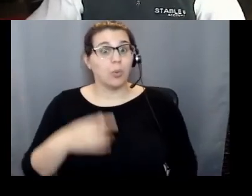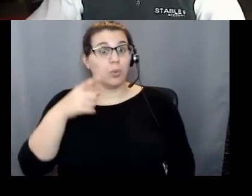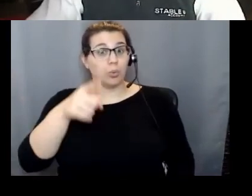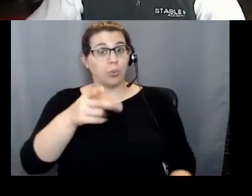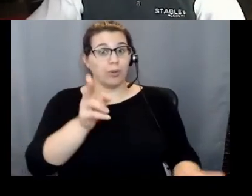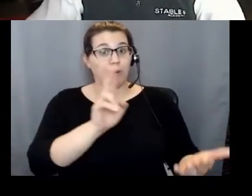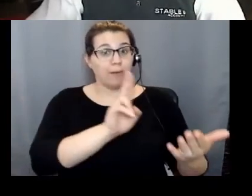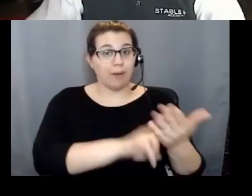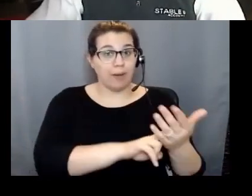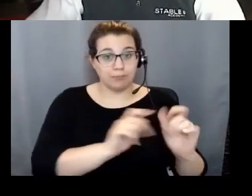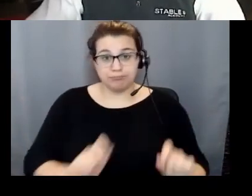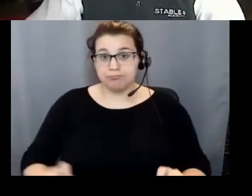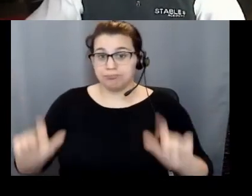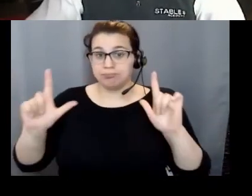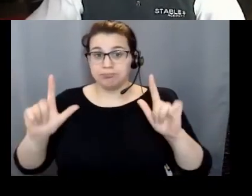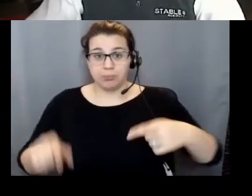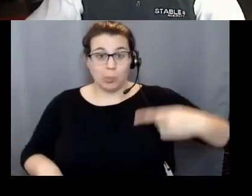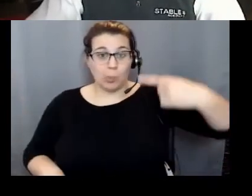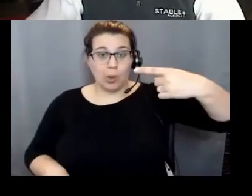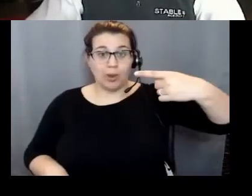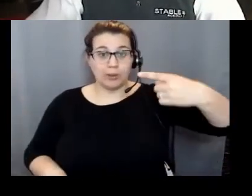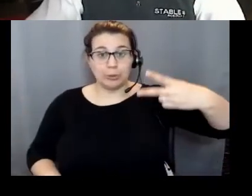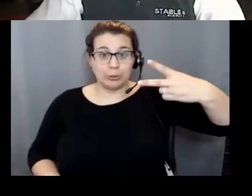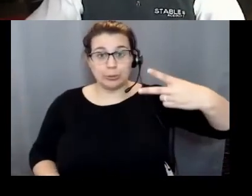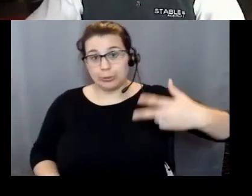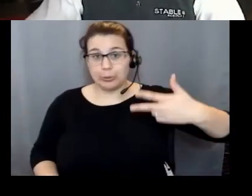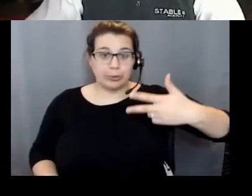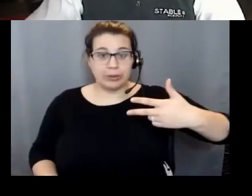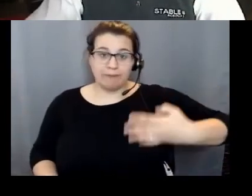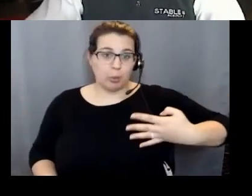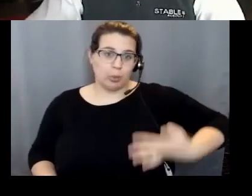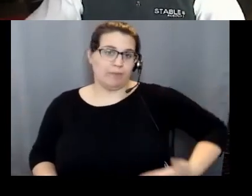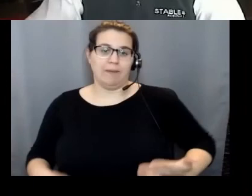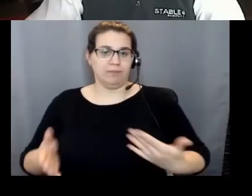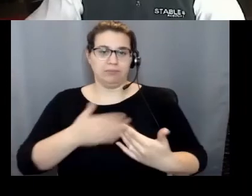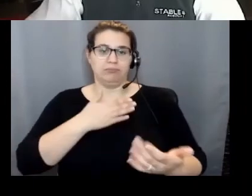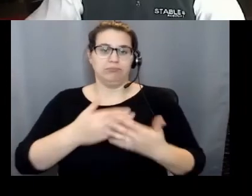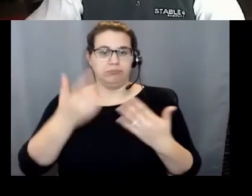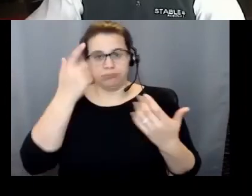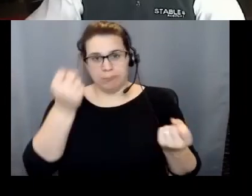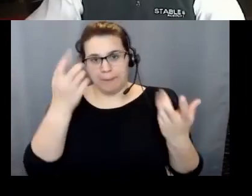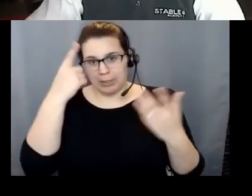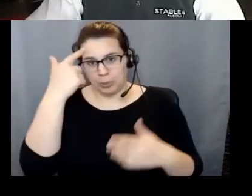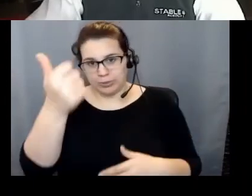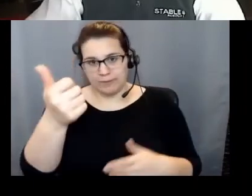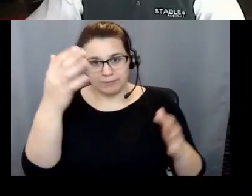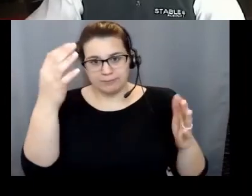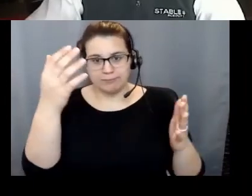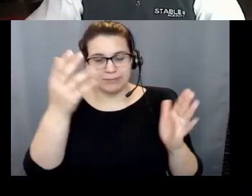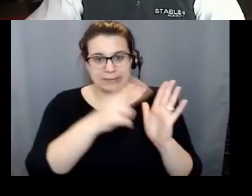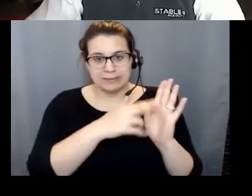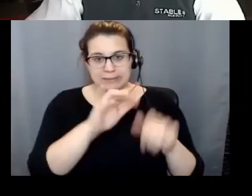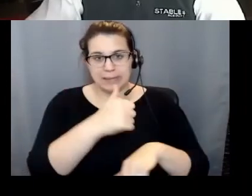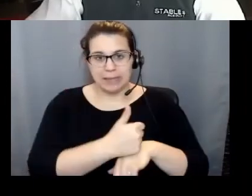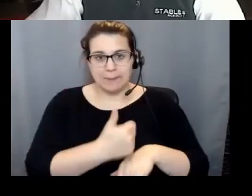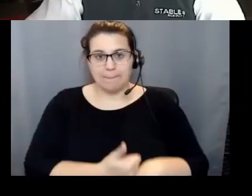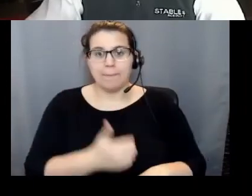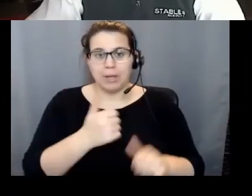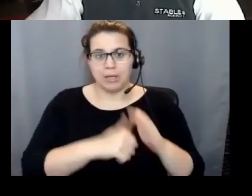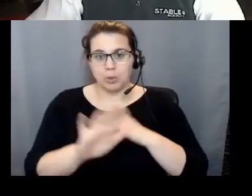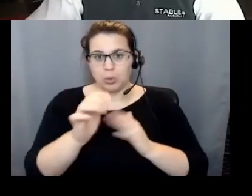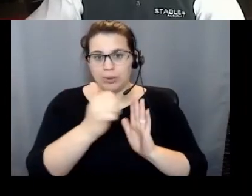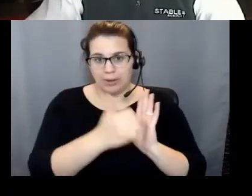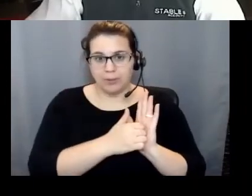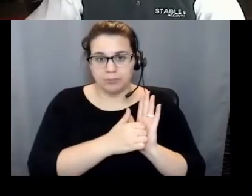dashboard, you'll see the 1, you can see 2, you can see 3, however many that you have set up under this login, you'll see them all on